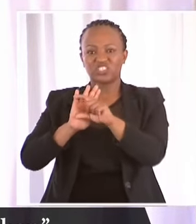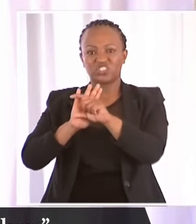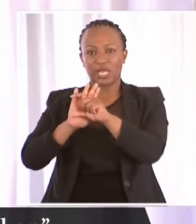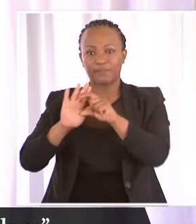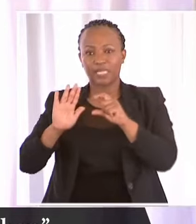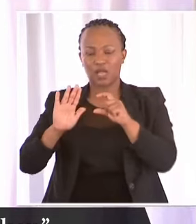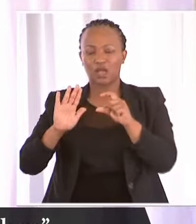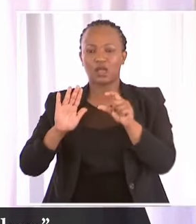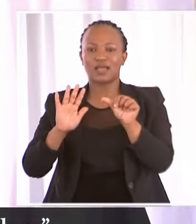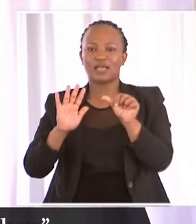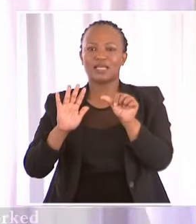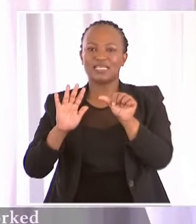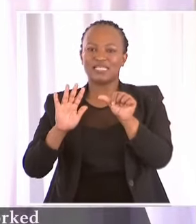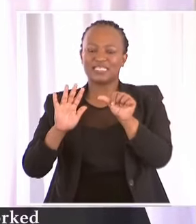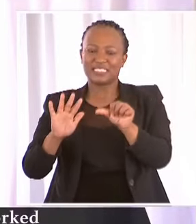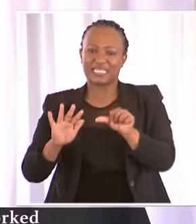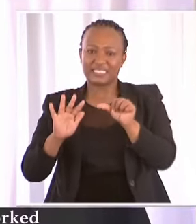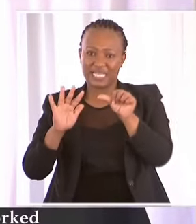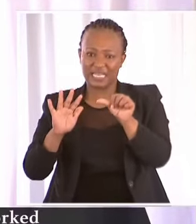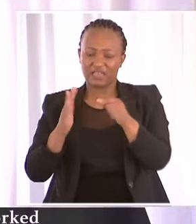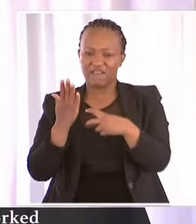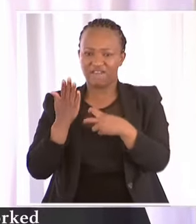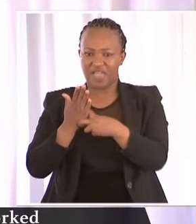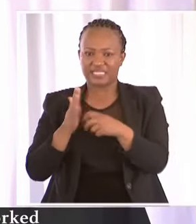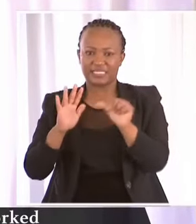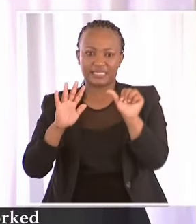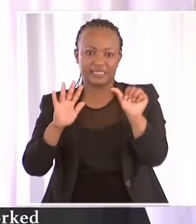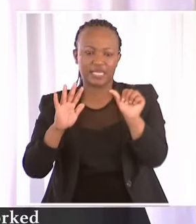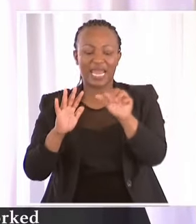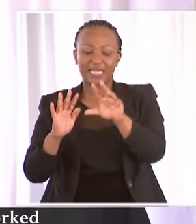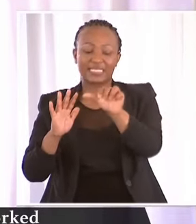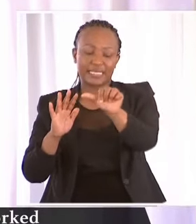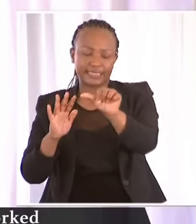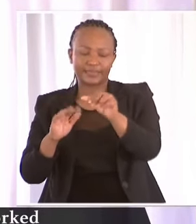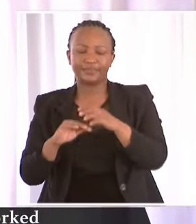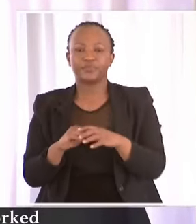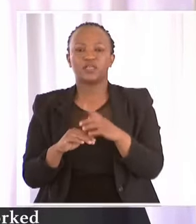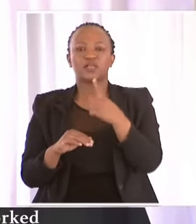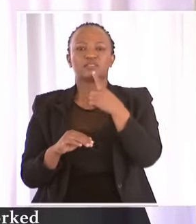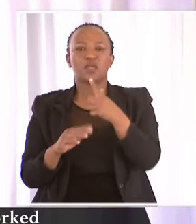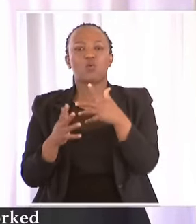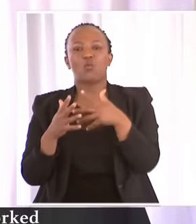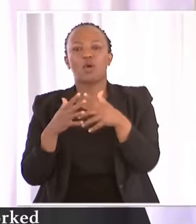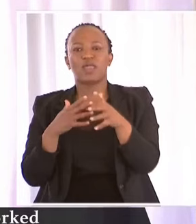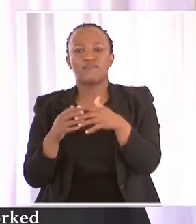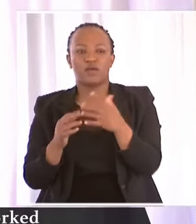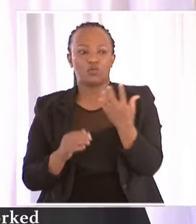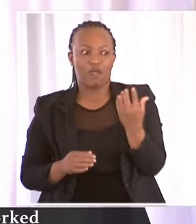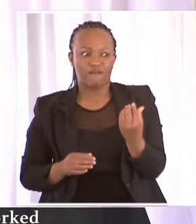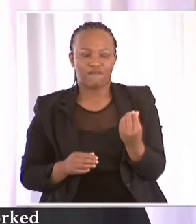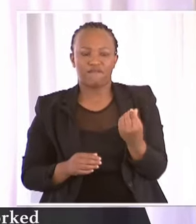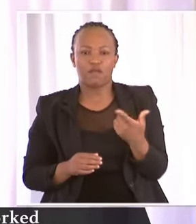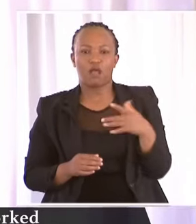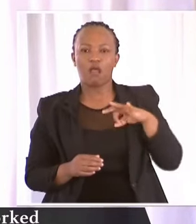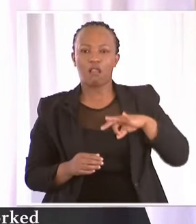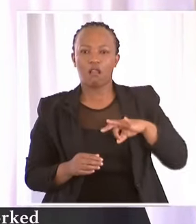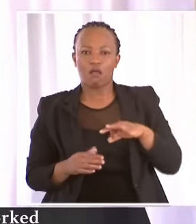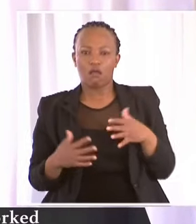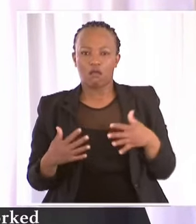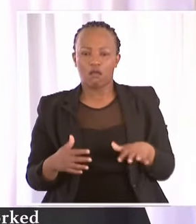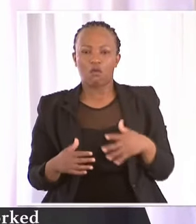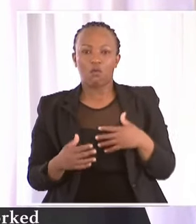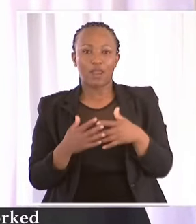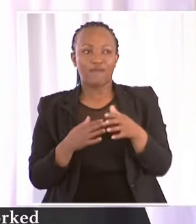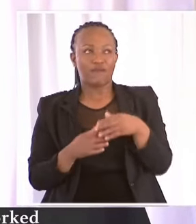16, verse 96, it says, "Whatever you have will end, but whatever